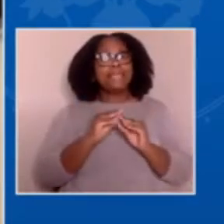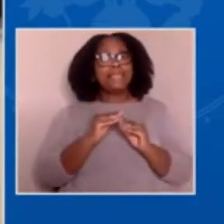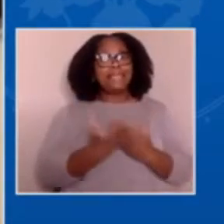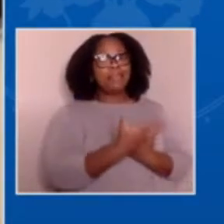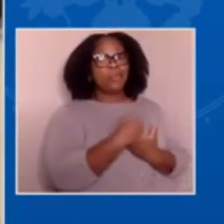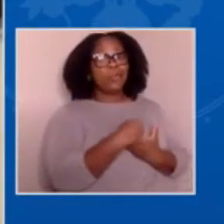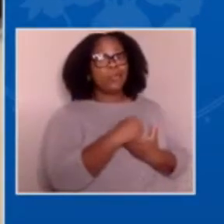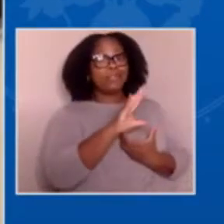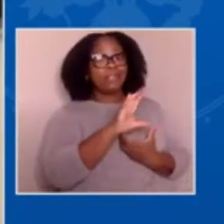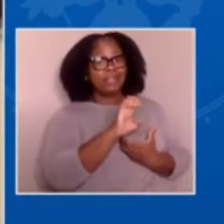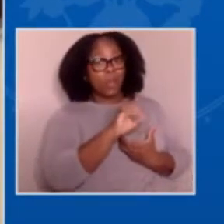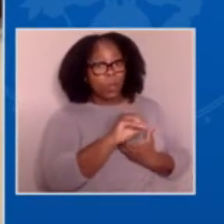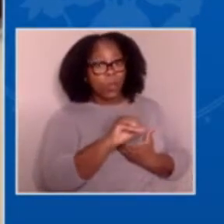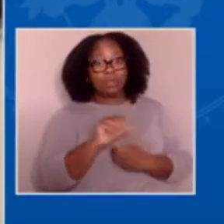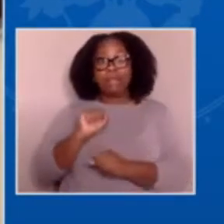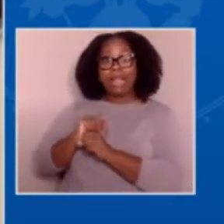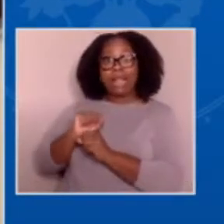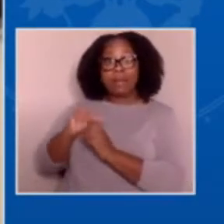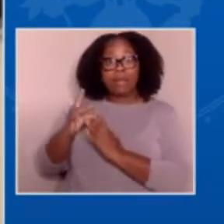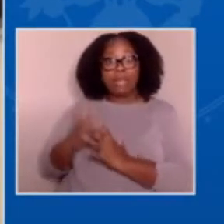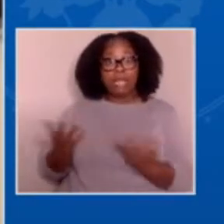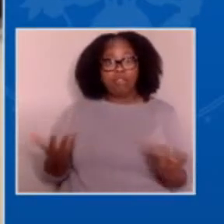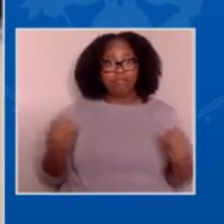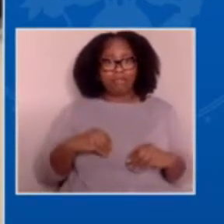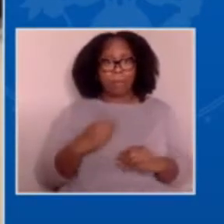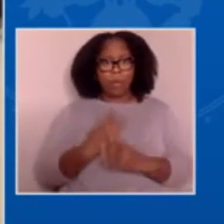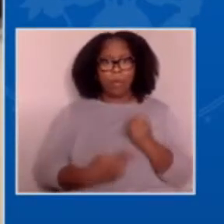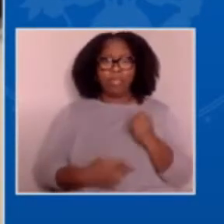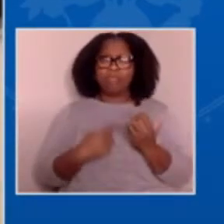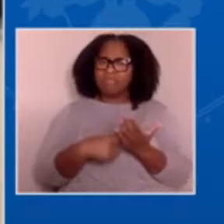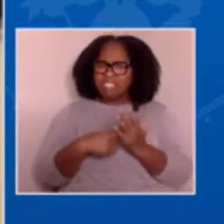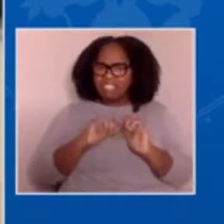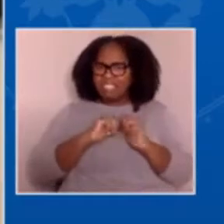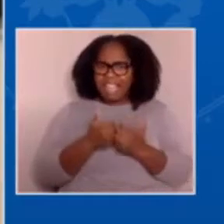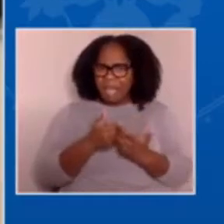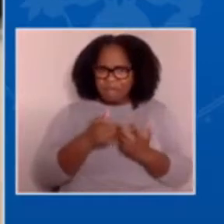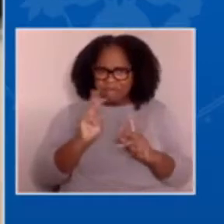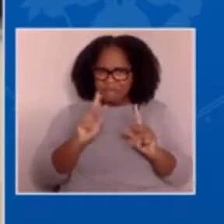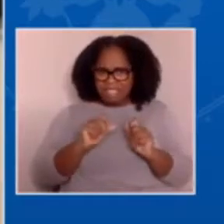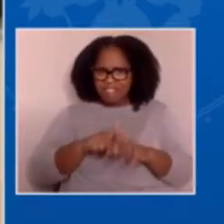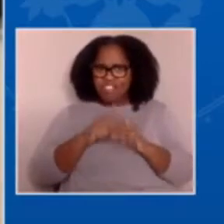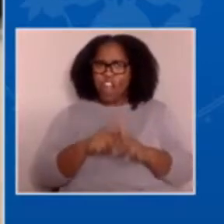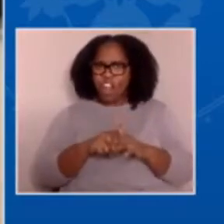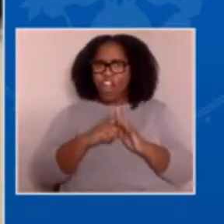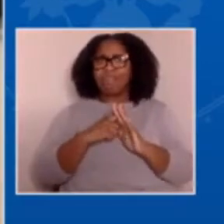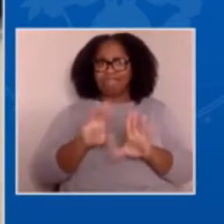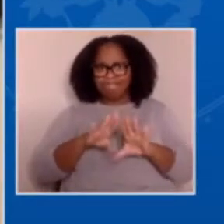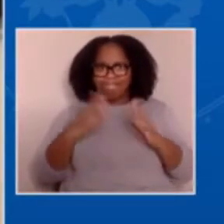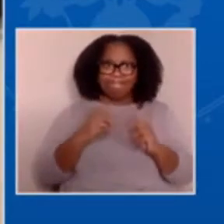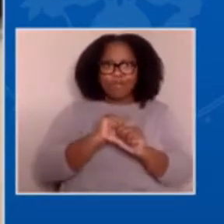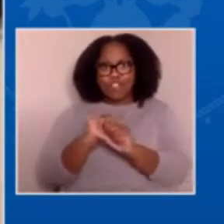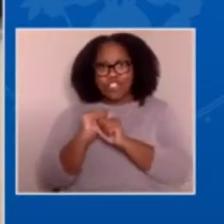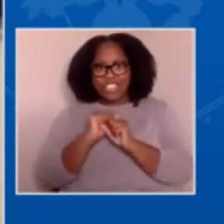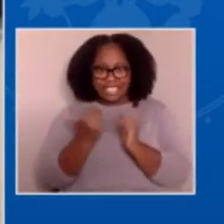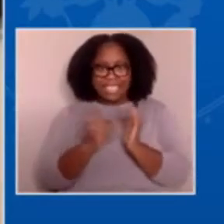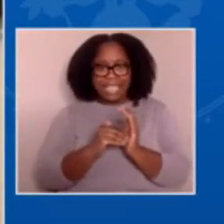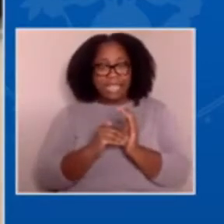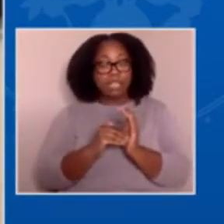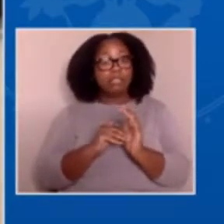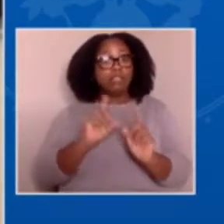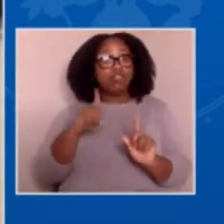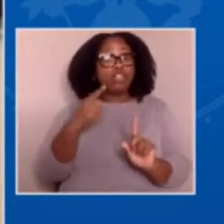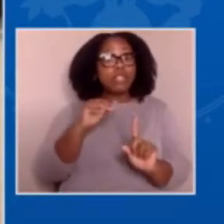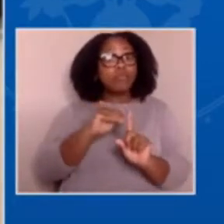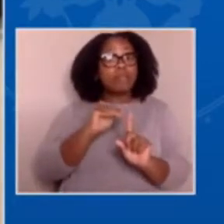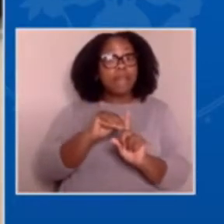and uh labor leaders to discuss ways to begin to put people back to work um and this is just a reminder that